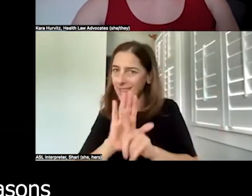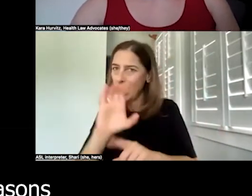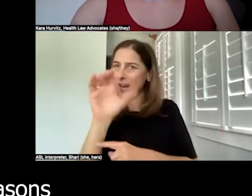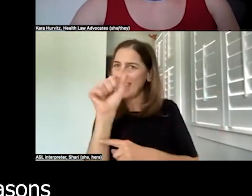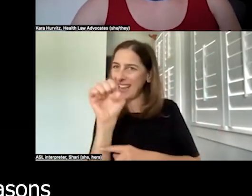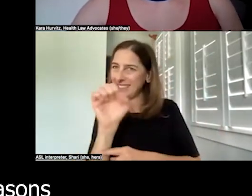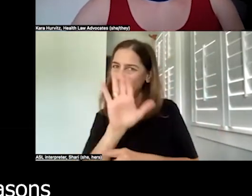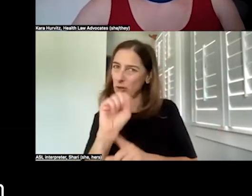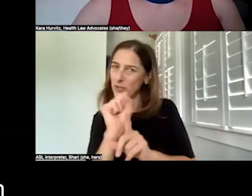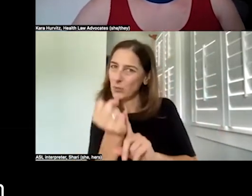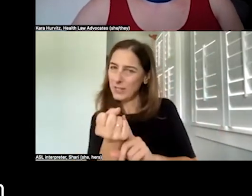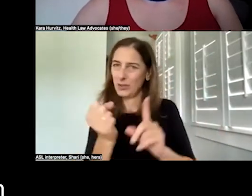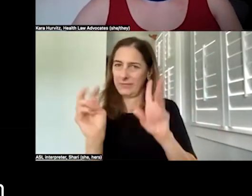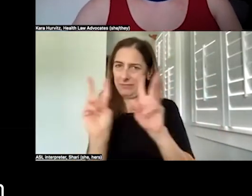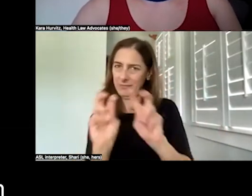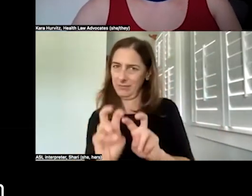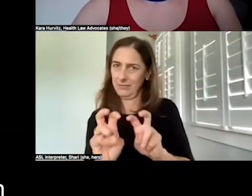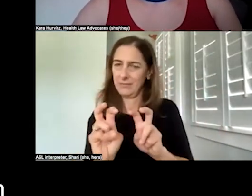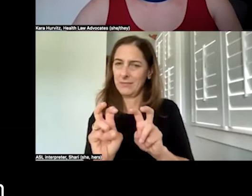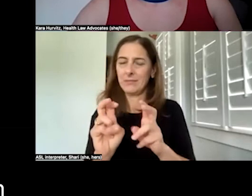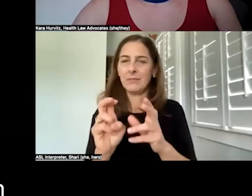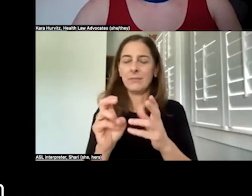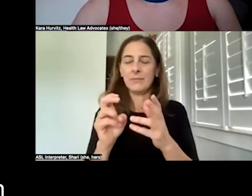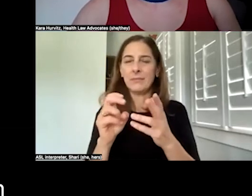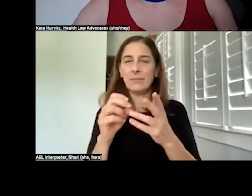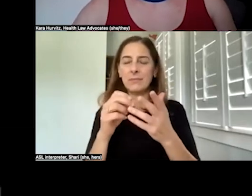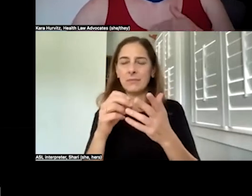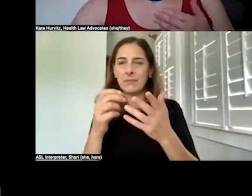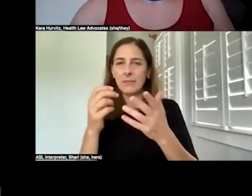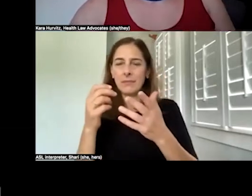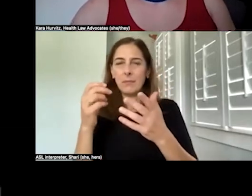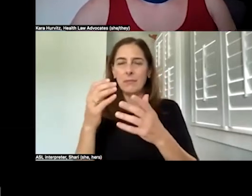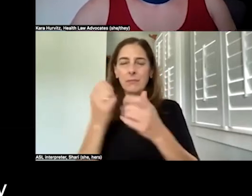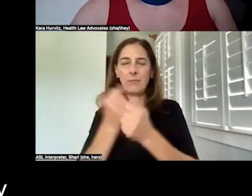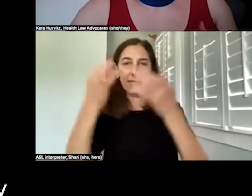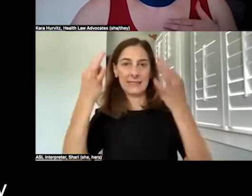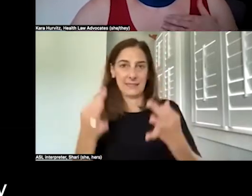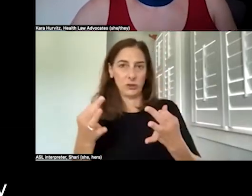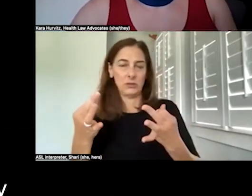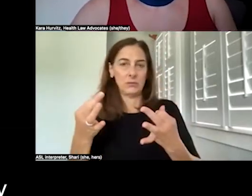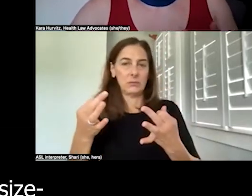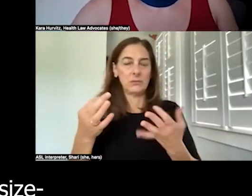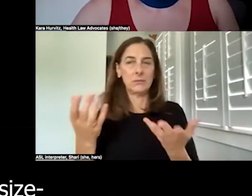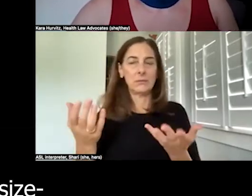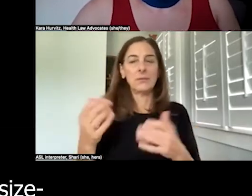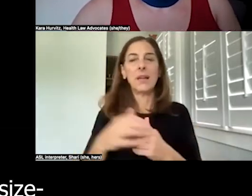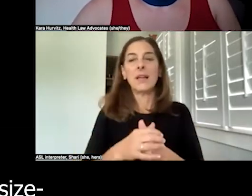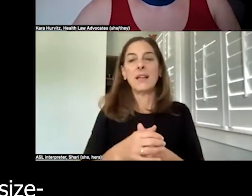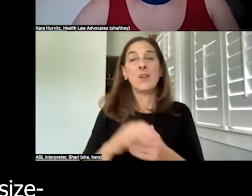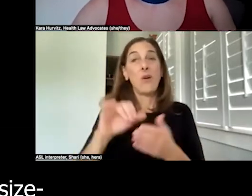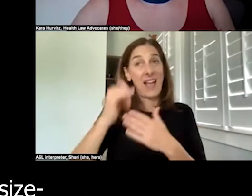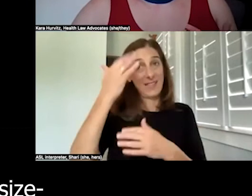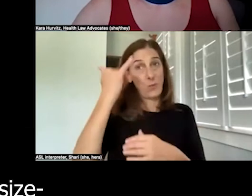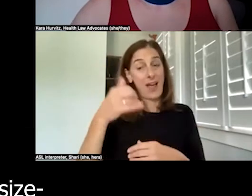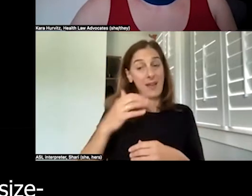which is one of many reasons that my organization may need to step in if an insurance entity is trying to